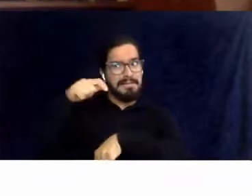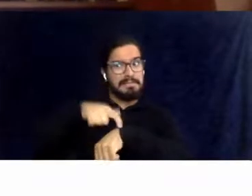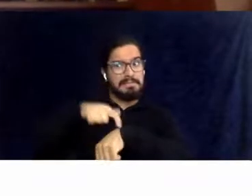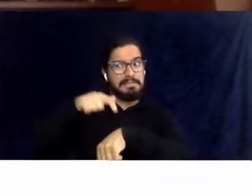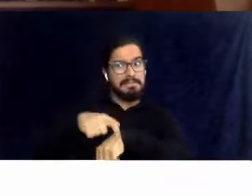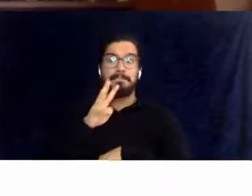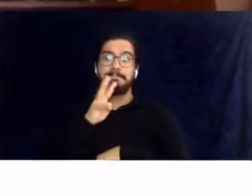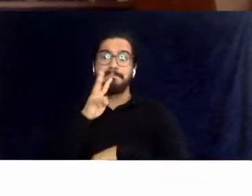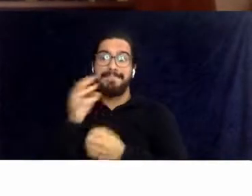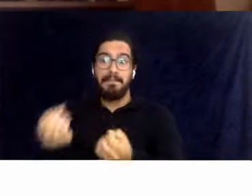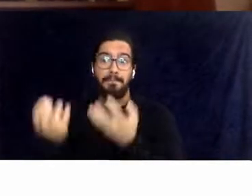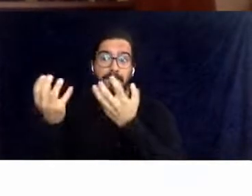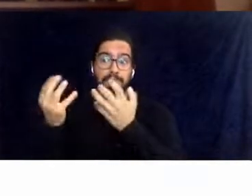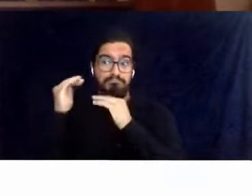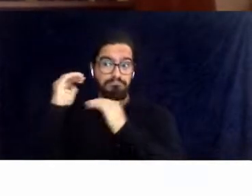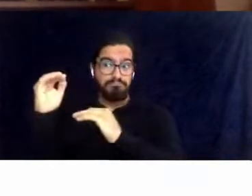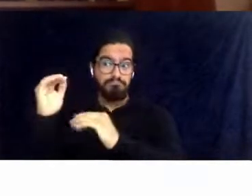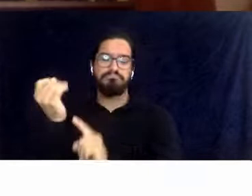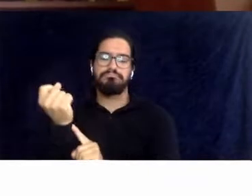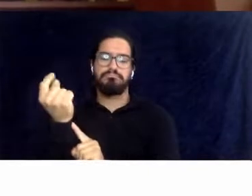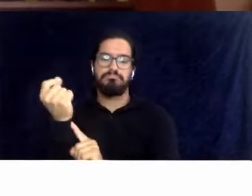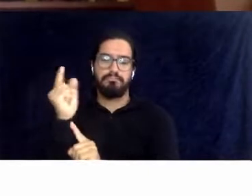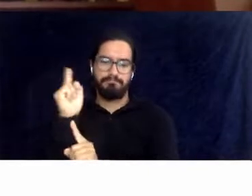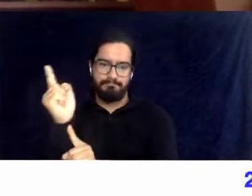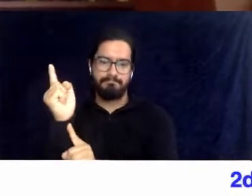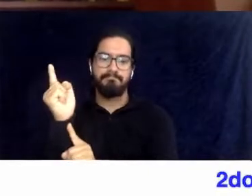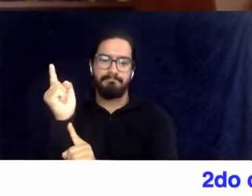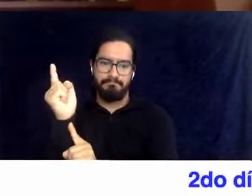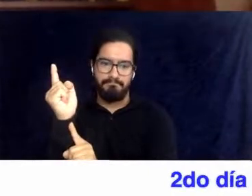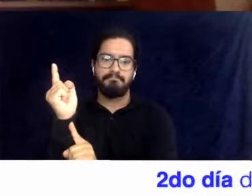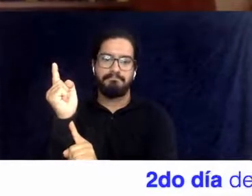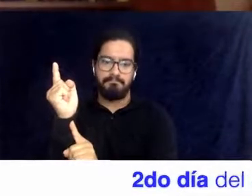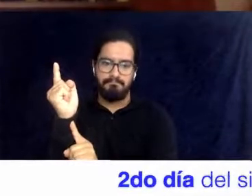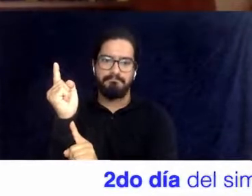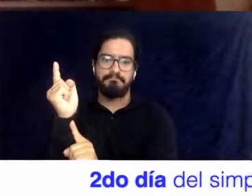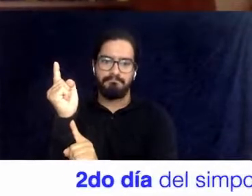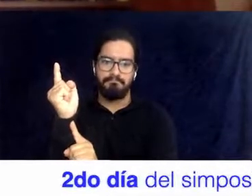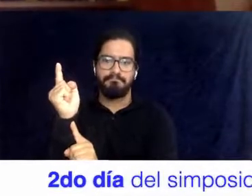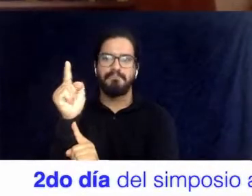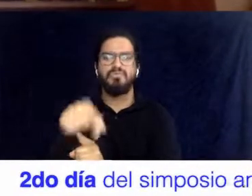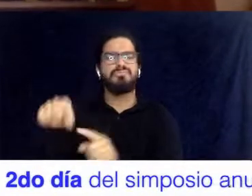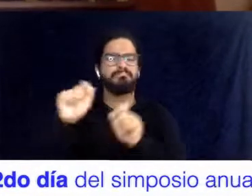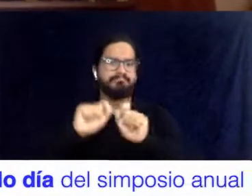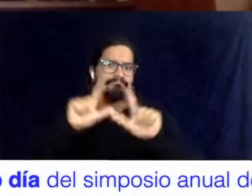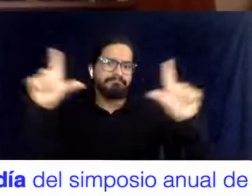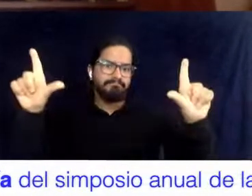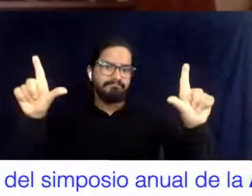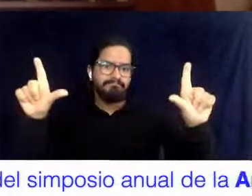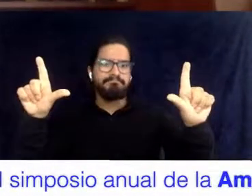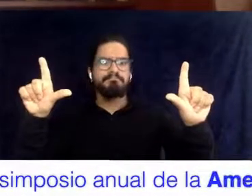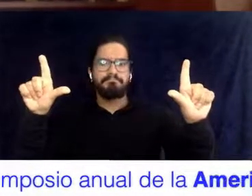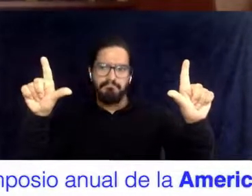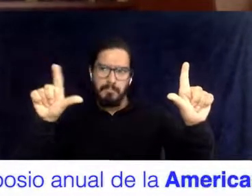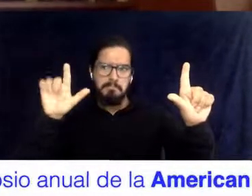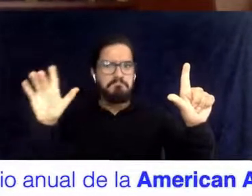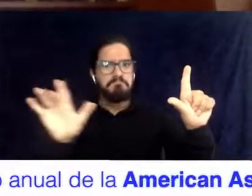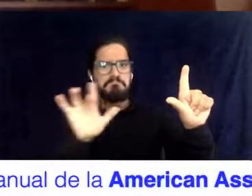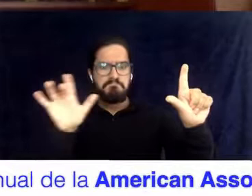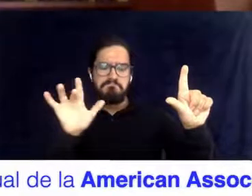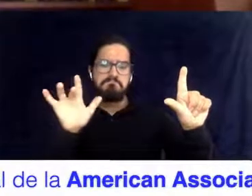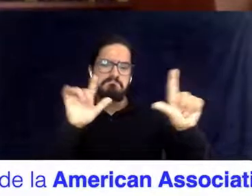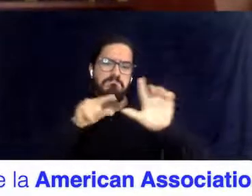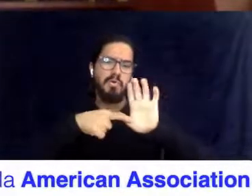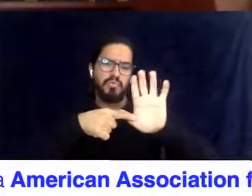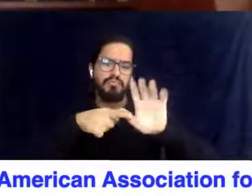minutes to have their slides. I will let them know about 1 minute before